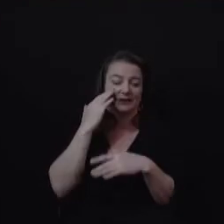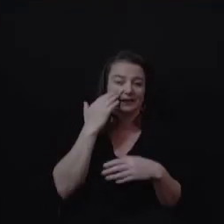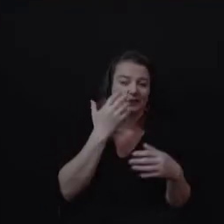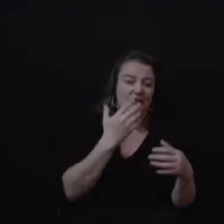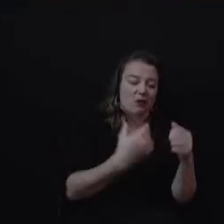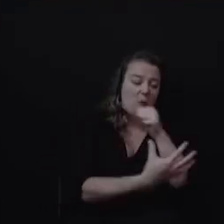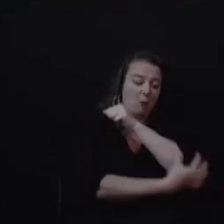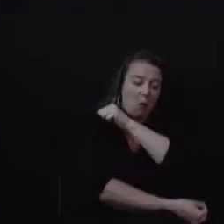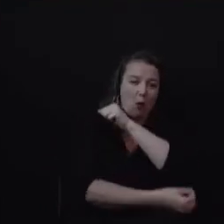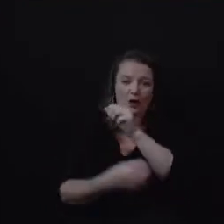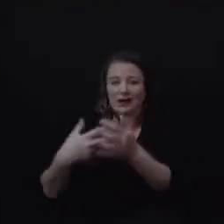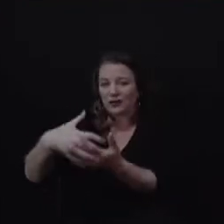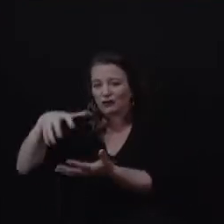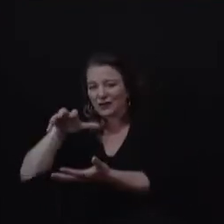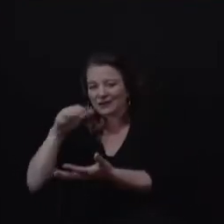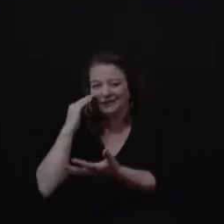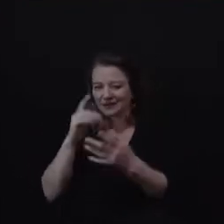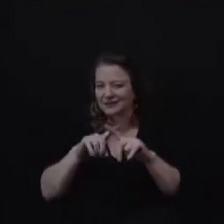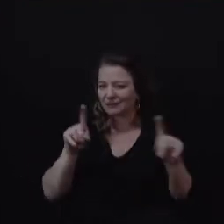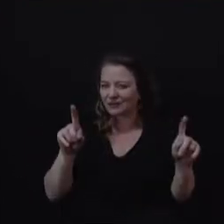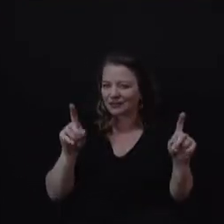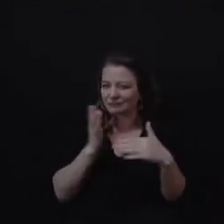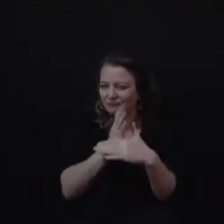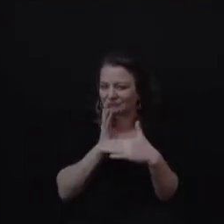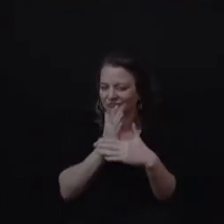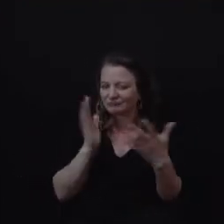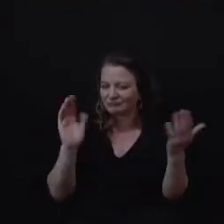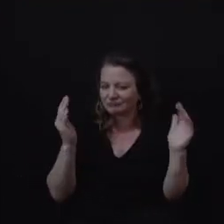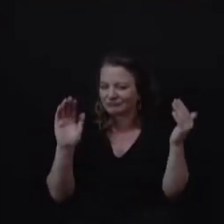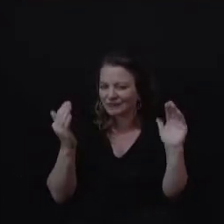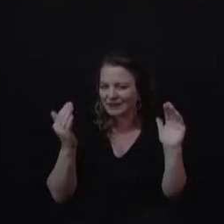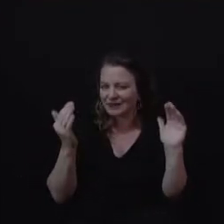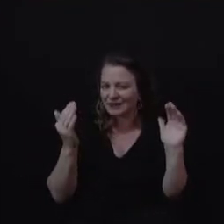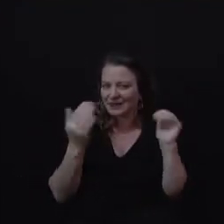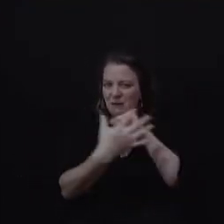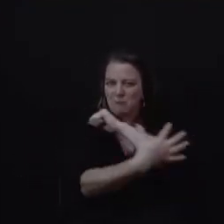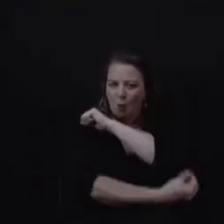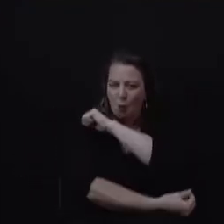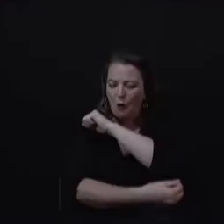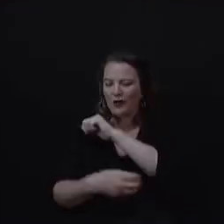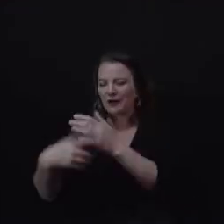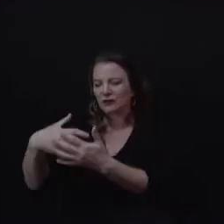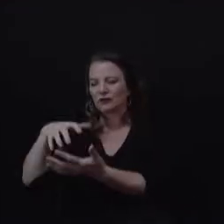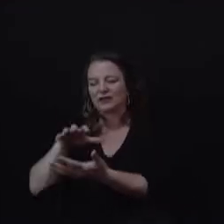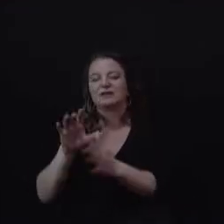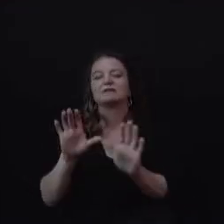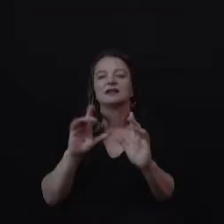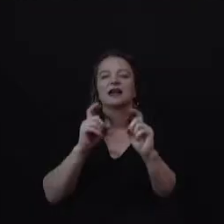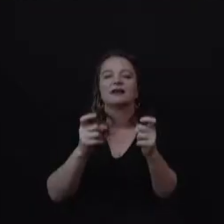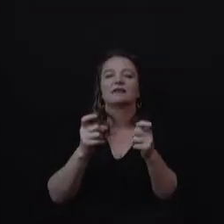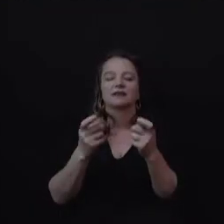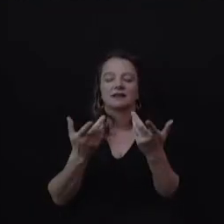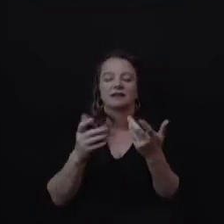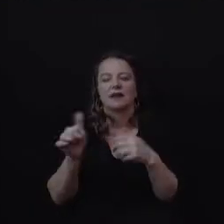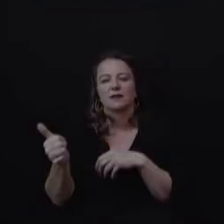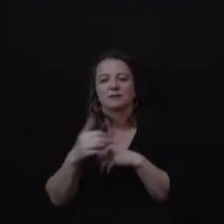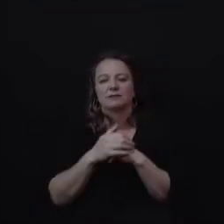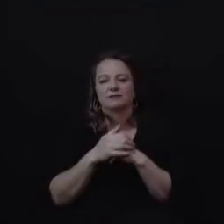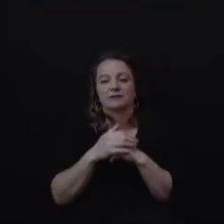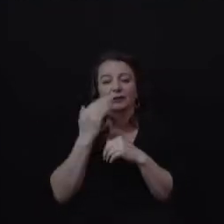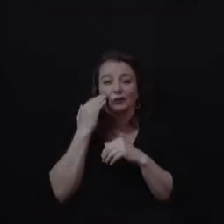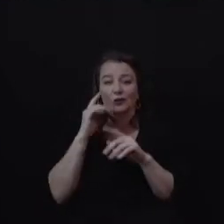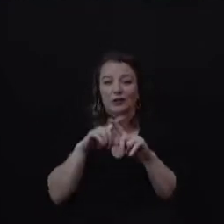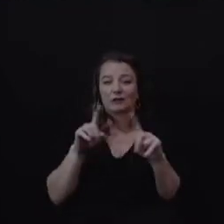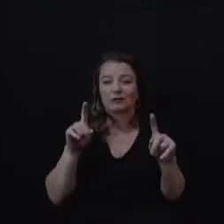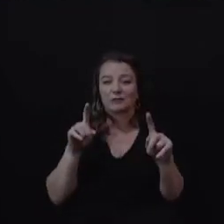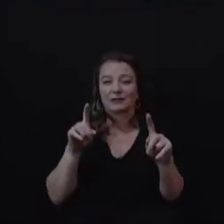right? Everyone, you know the difference between being poor and rich. Let me give you another one. You know the difference between